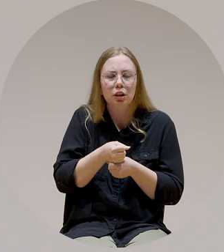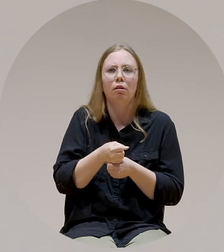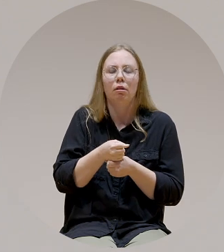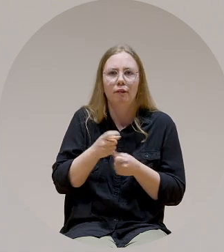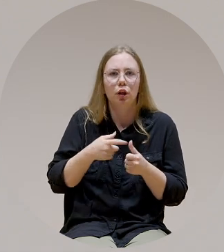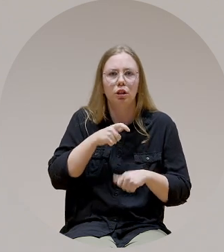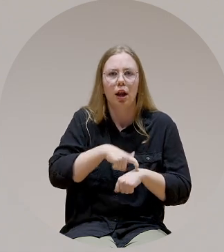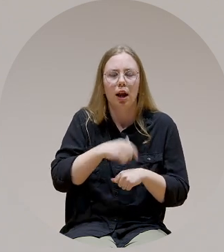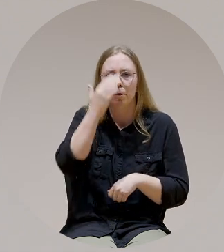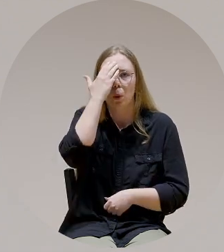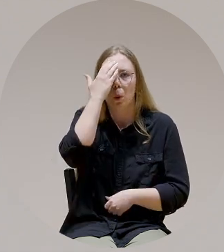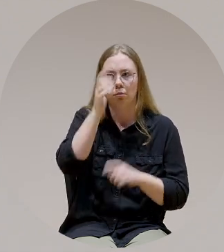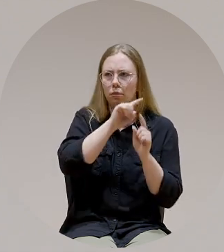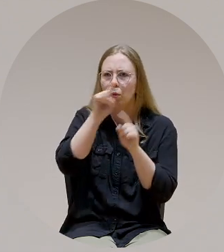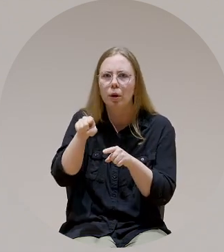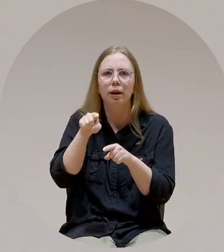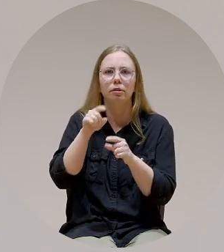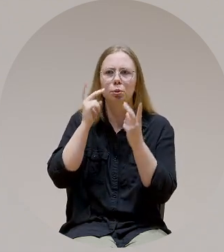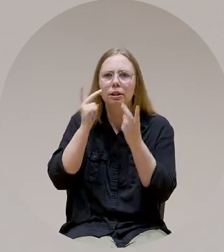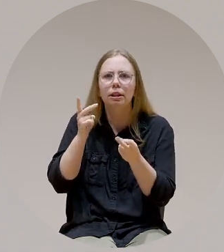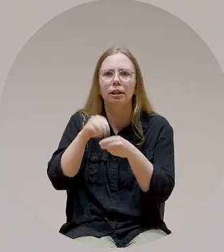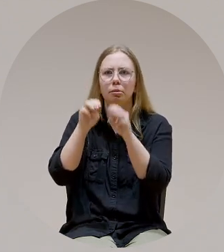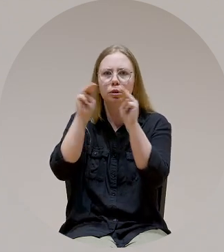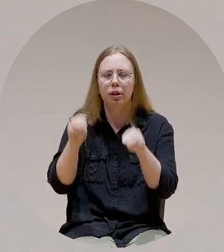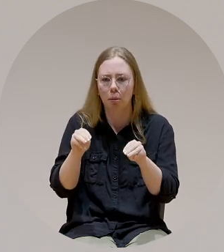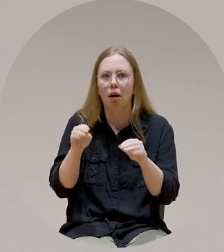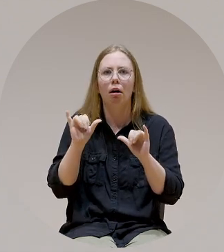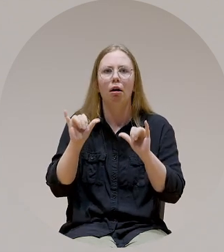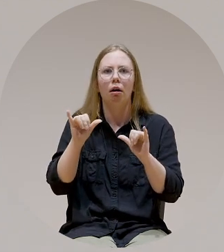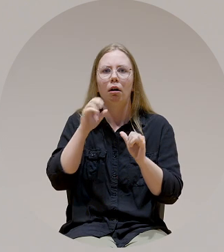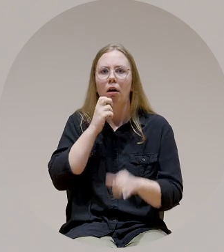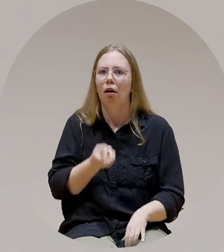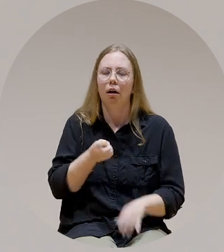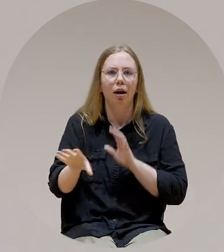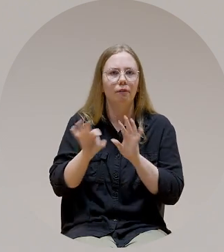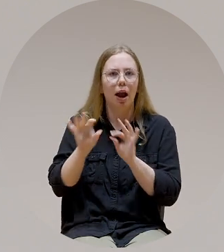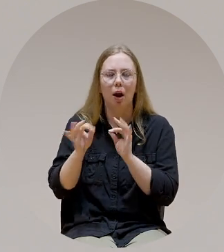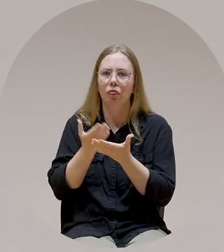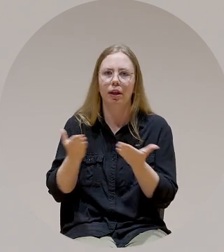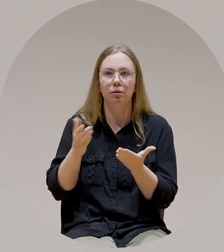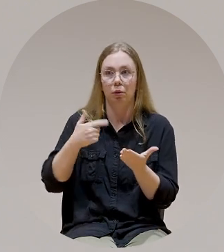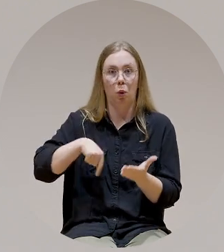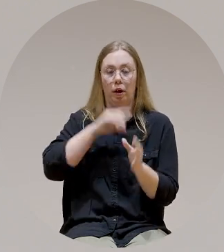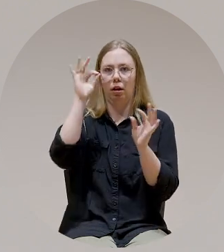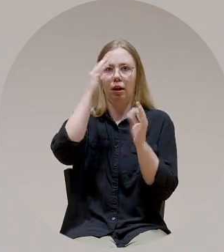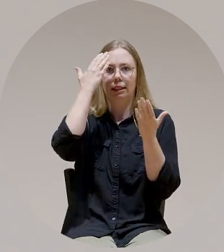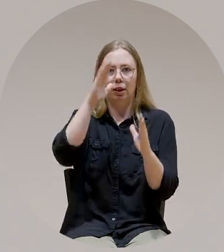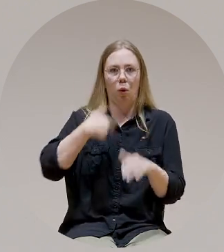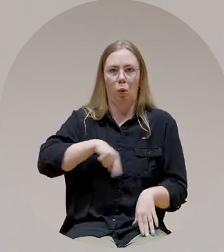and found examples of material culture that we didn't know we had ever made, because they had been